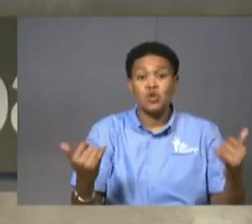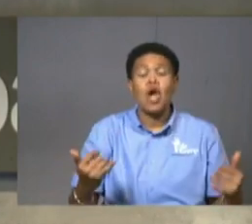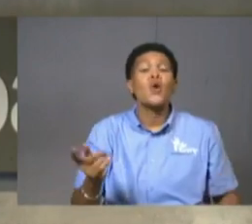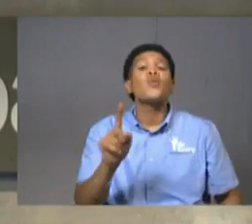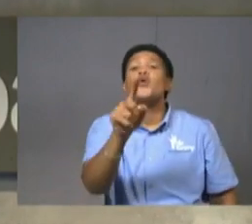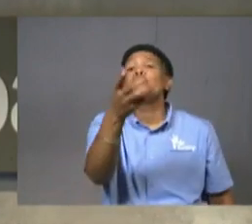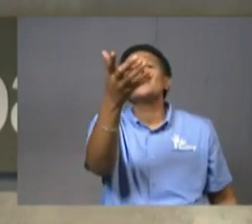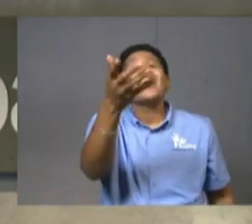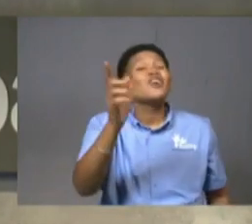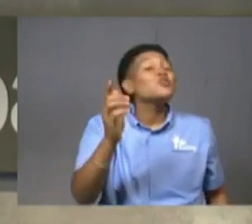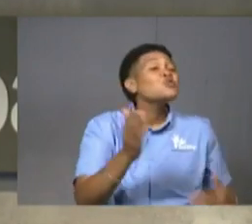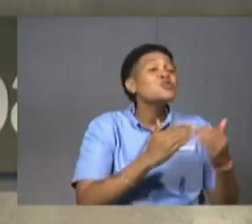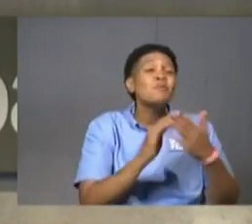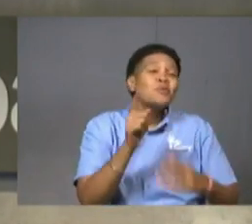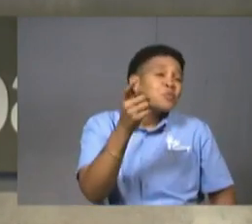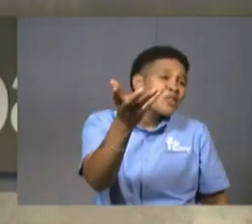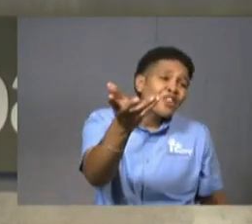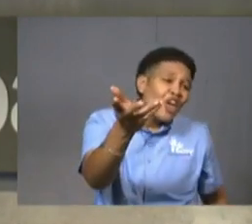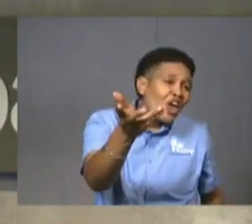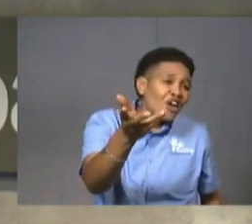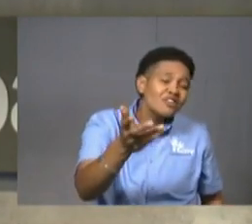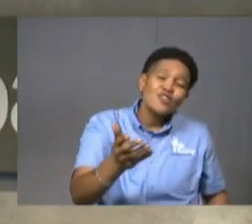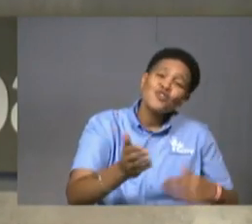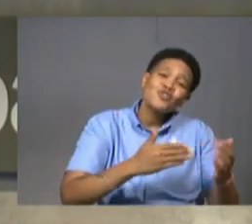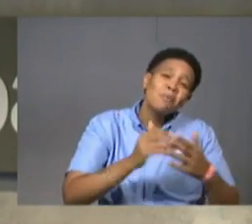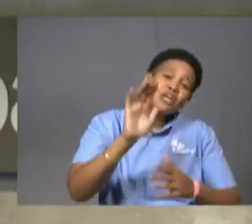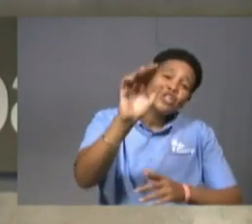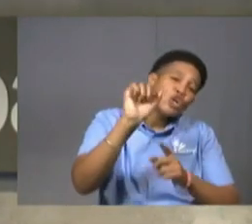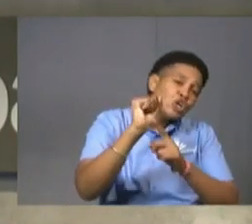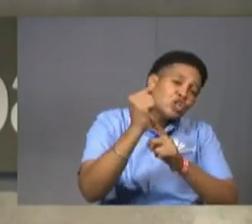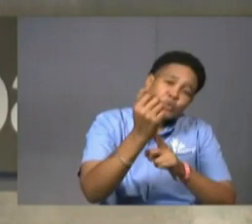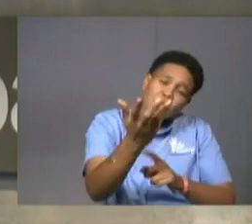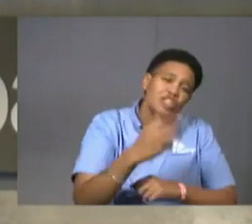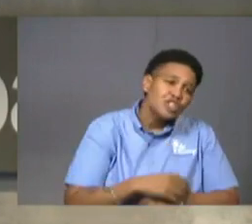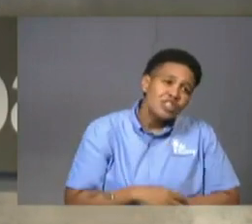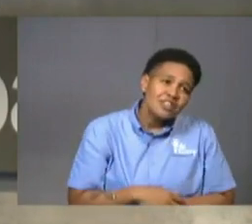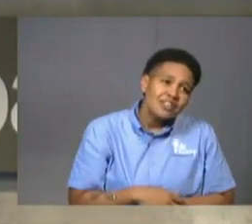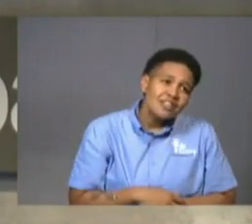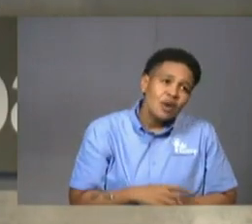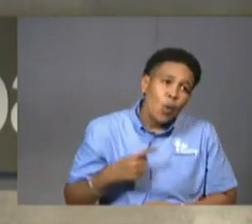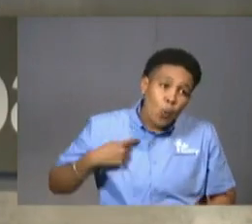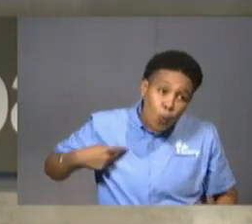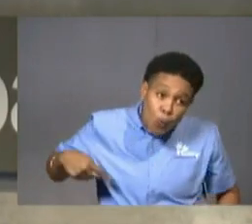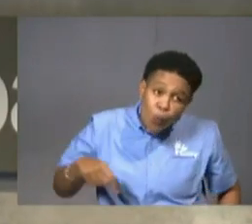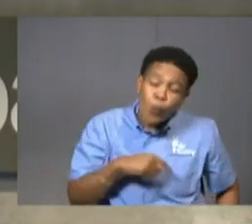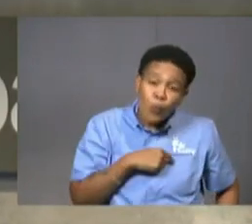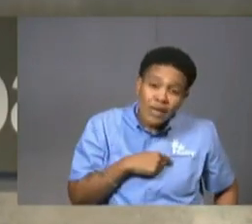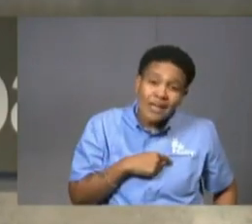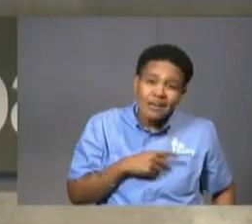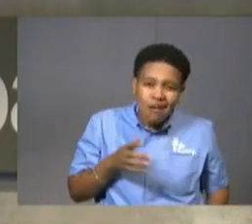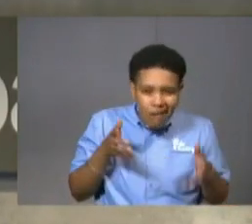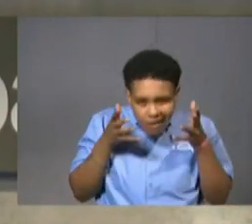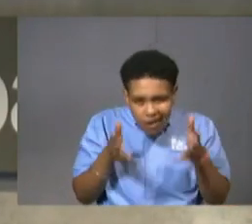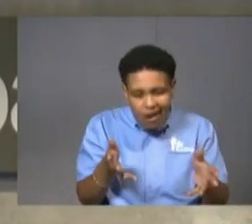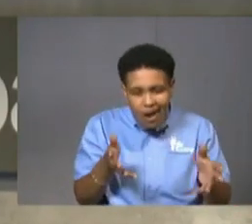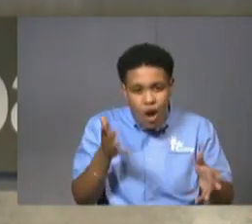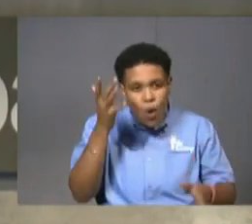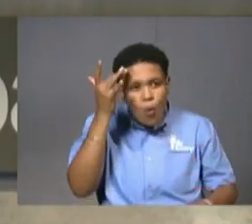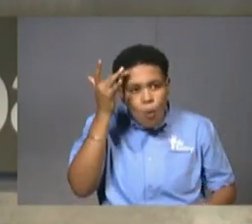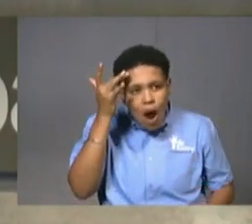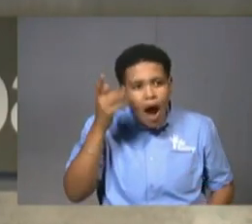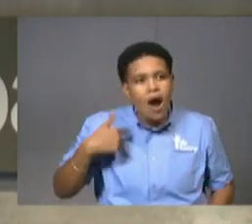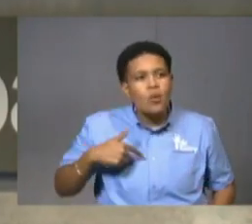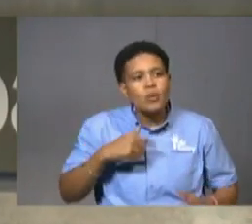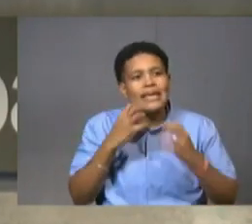are and wherever you're situated, that we are here because